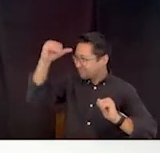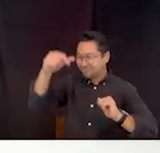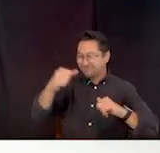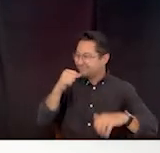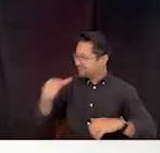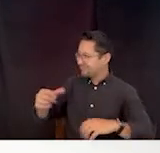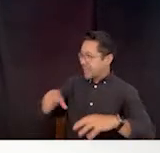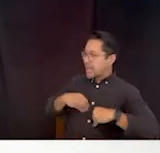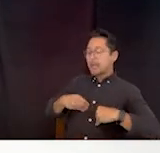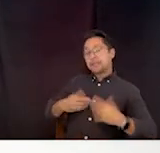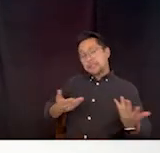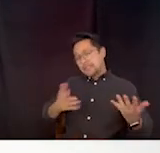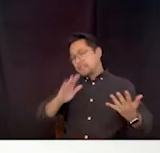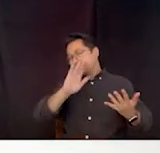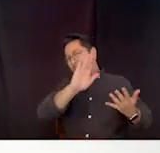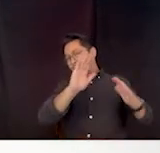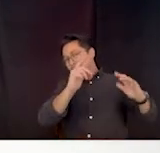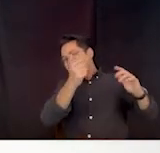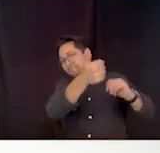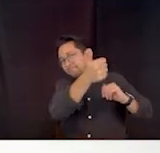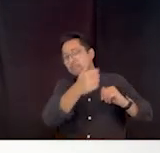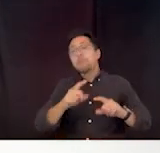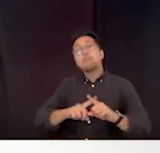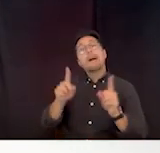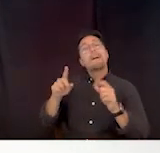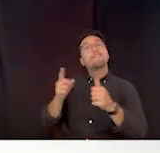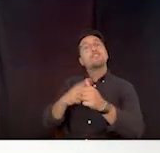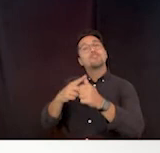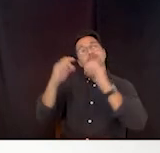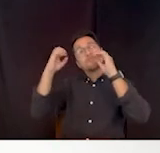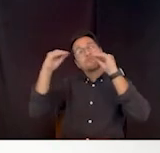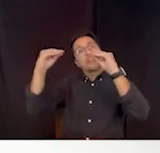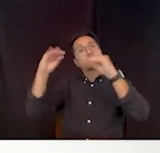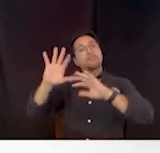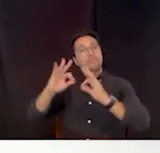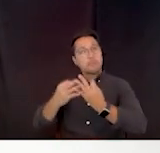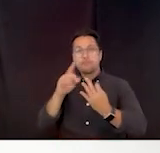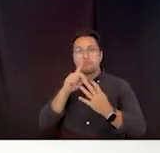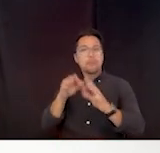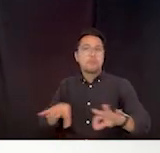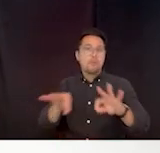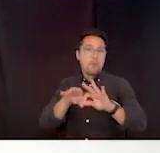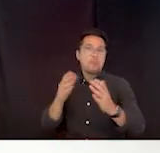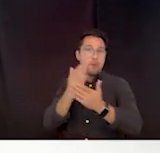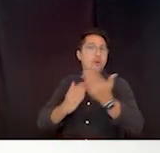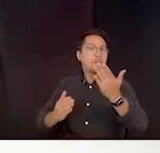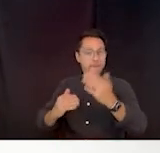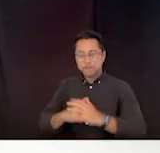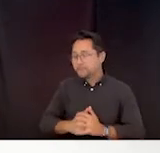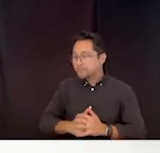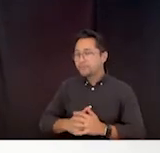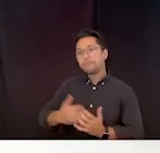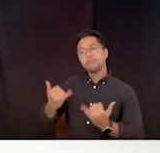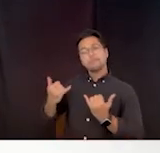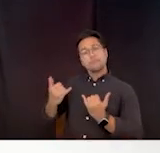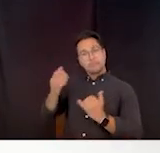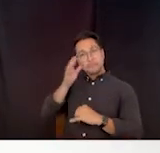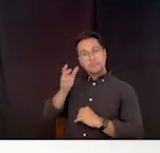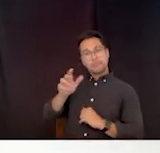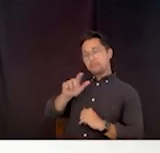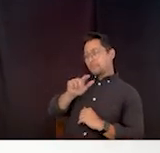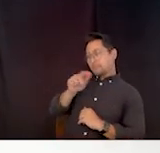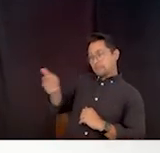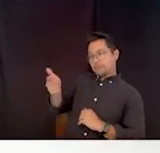their court. But educating your family is a really important part of this journey. So I am going to pass it over